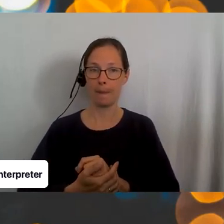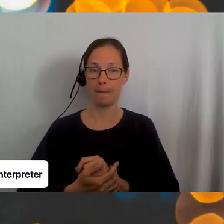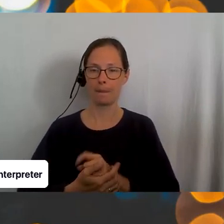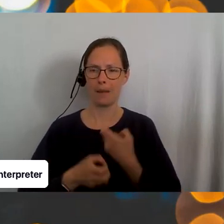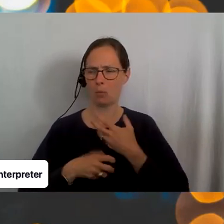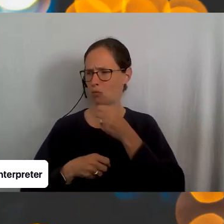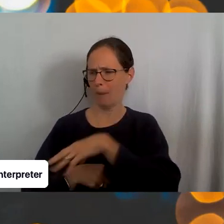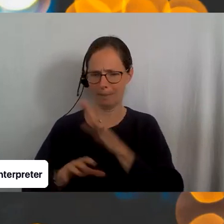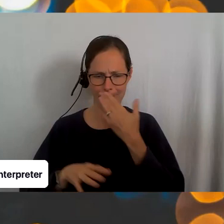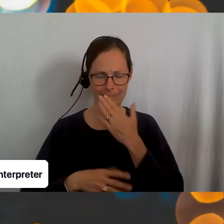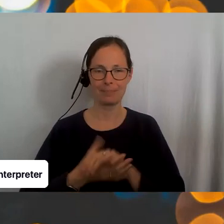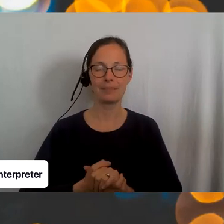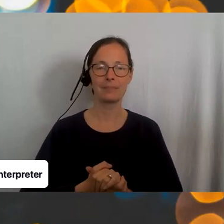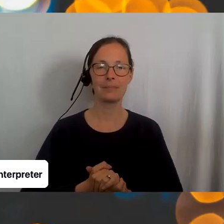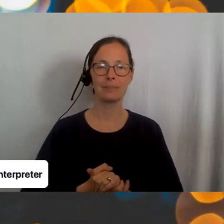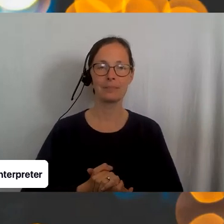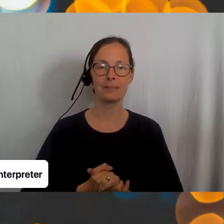the mug. So